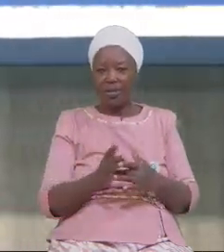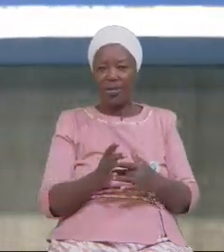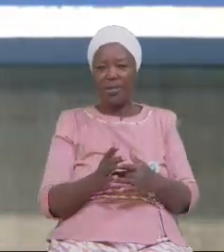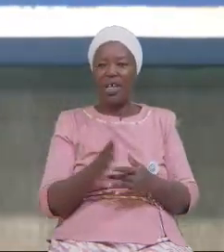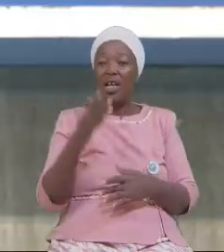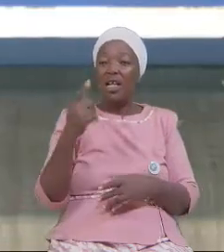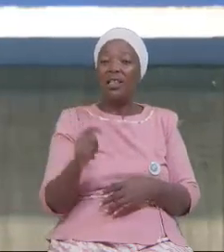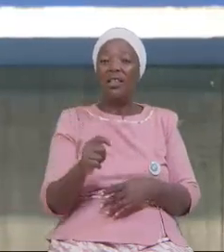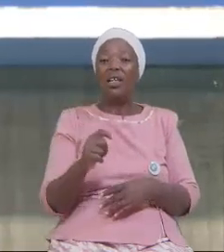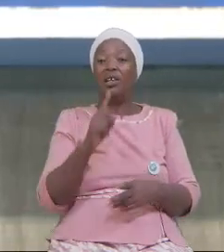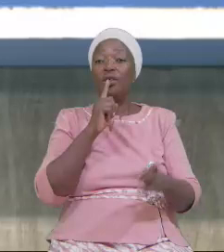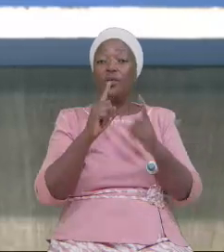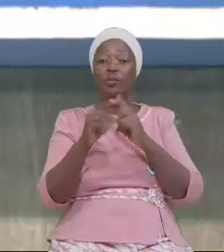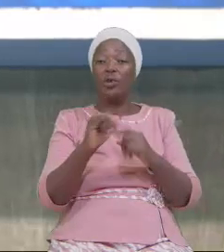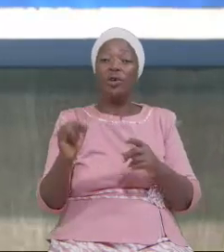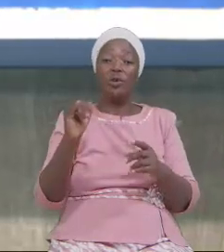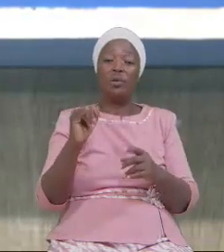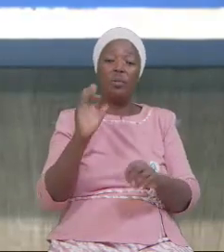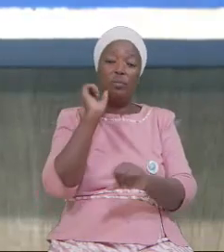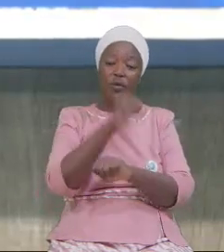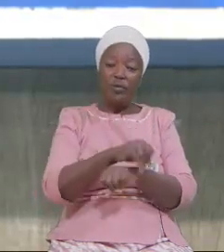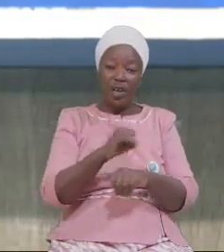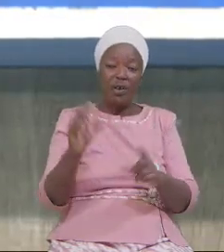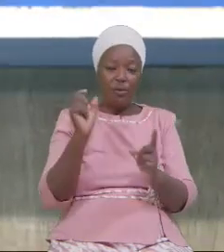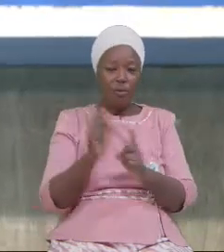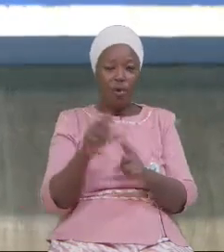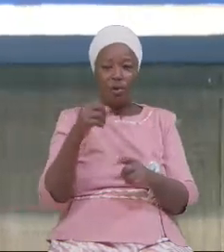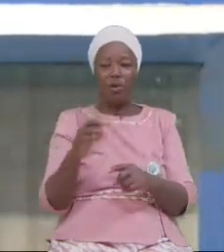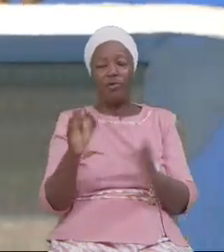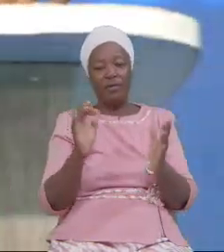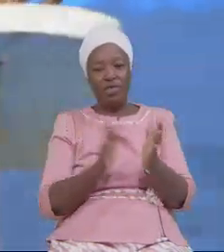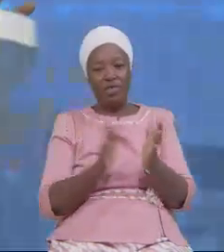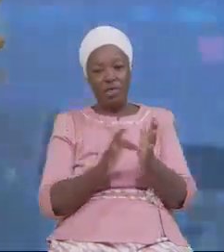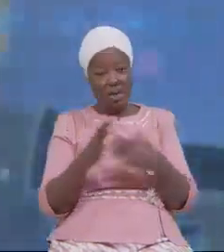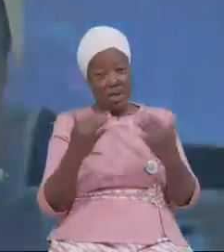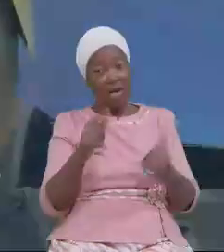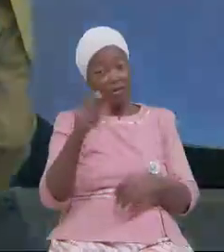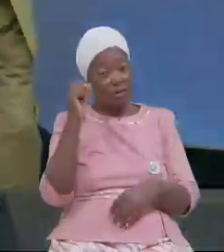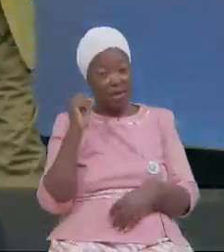spoken prevailing word of Jesus. Now you understand?